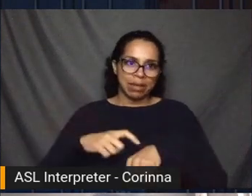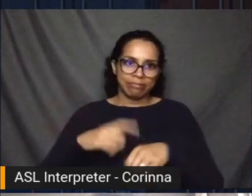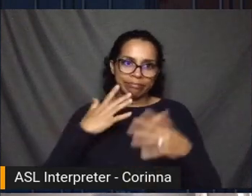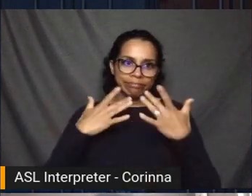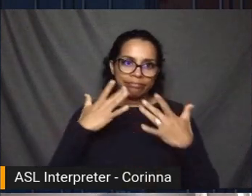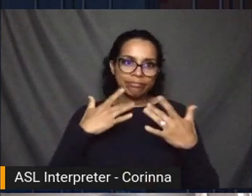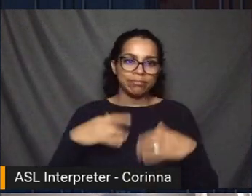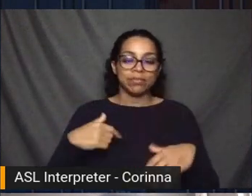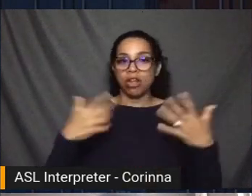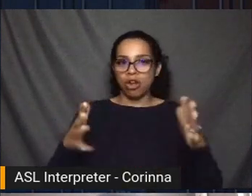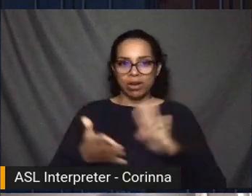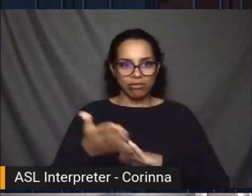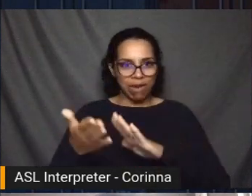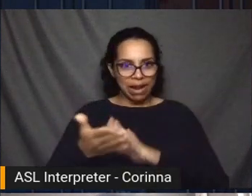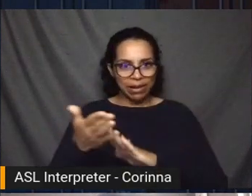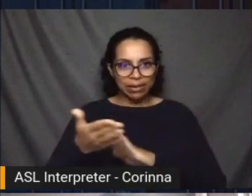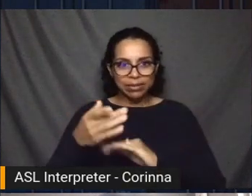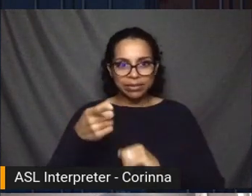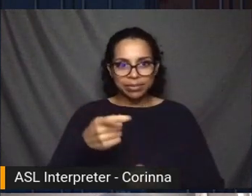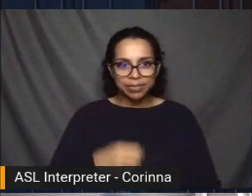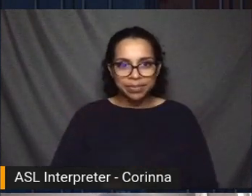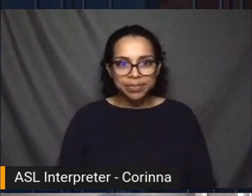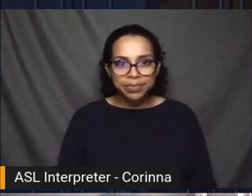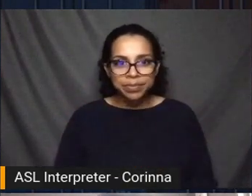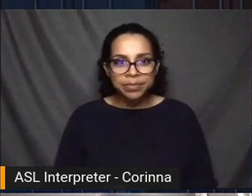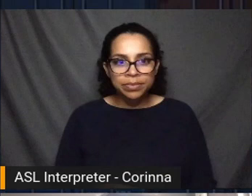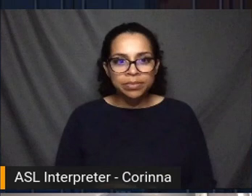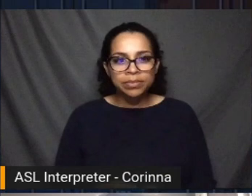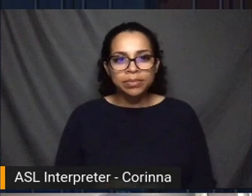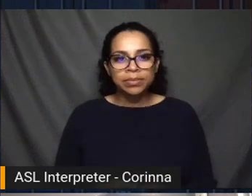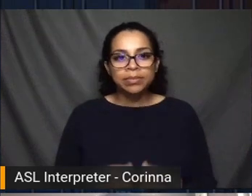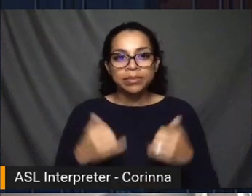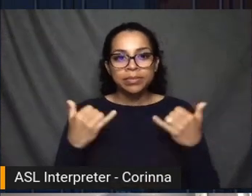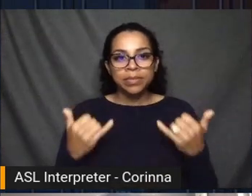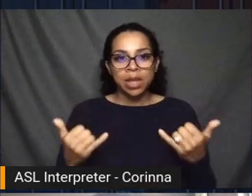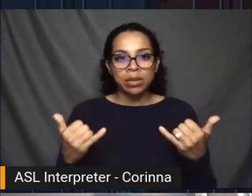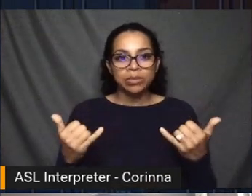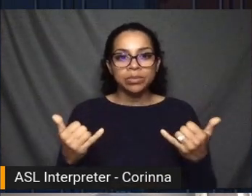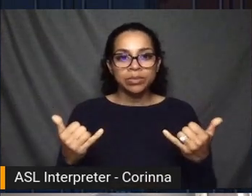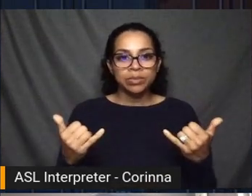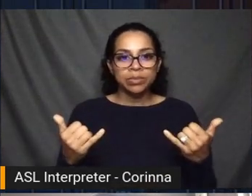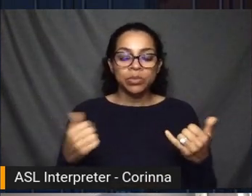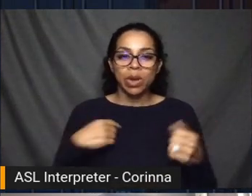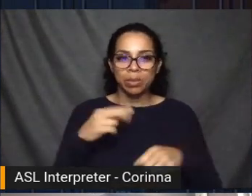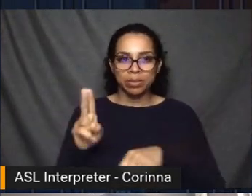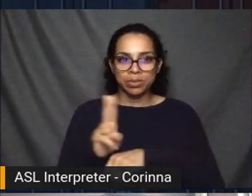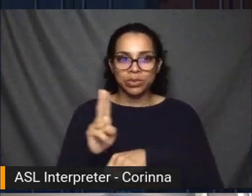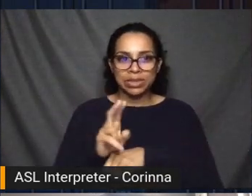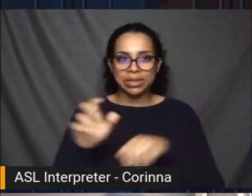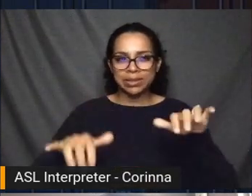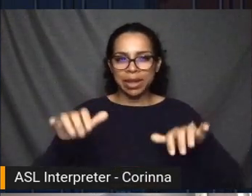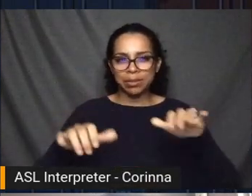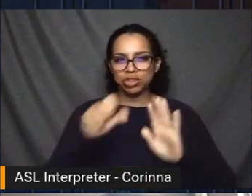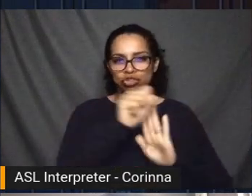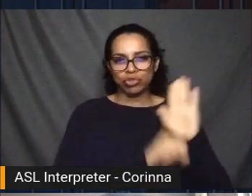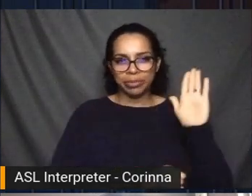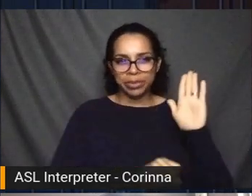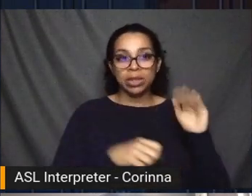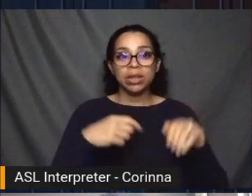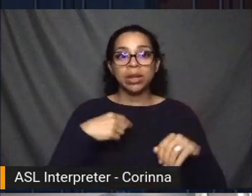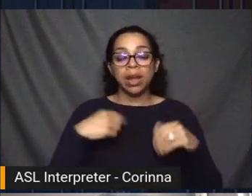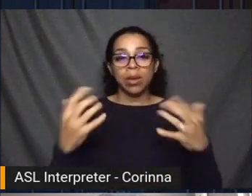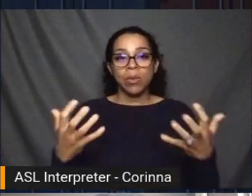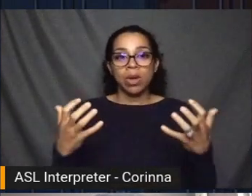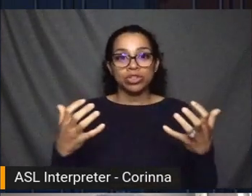said. And what I want to do now is so I'm using TypeScript here. And what I want to do now is I want